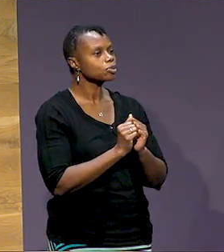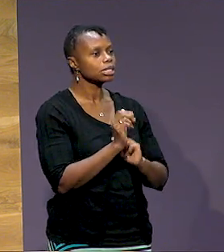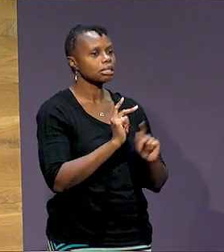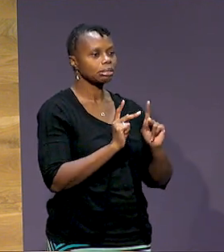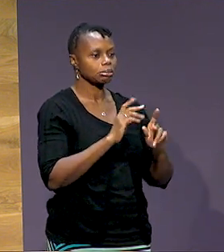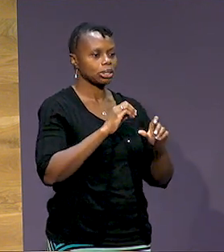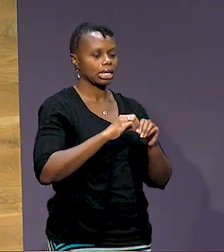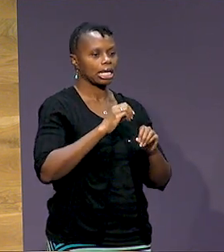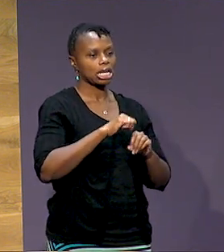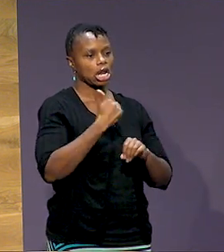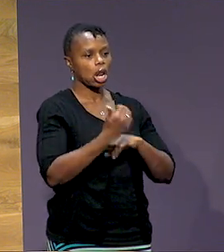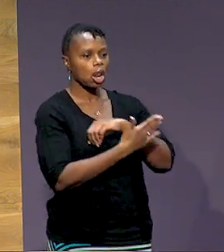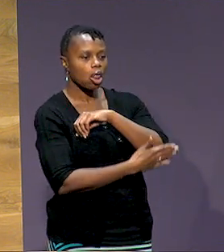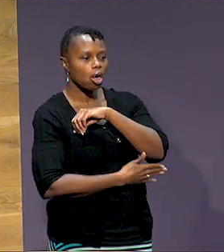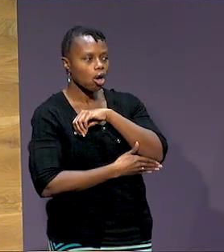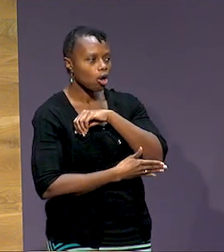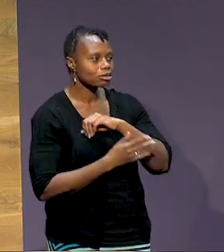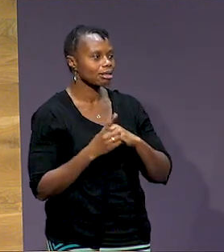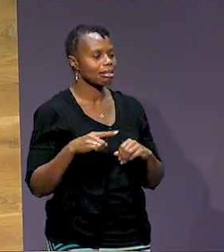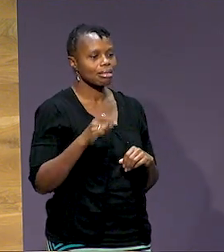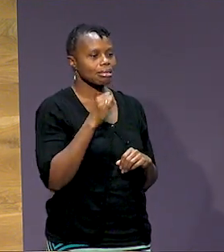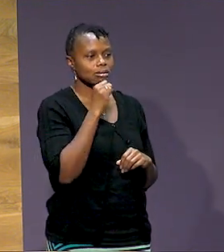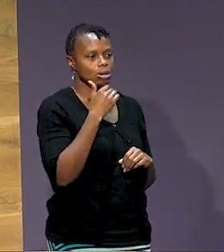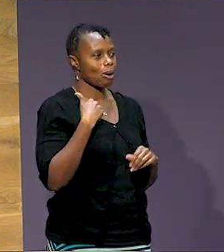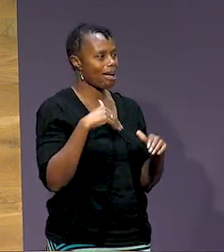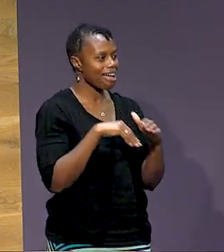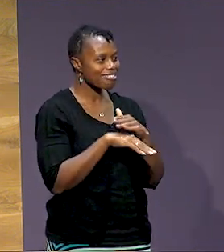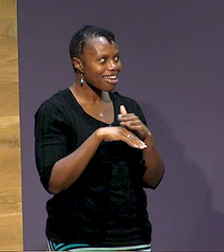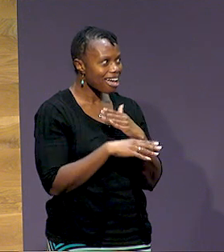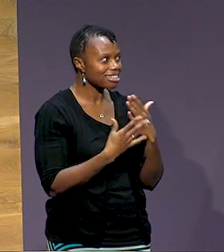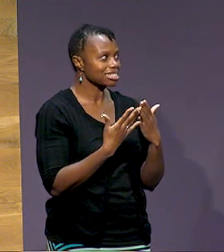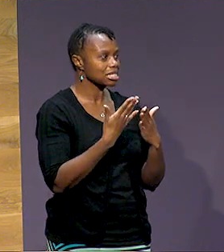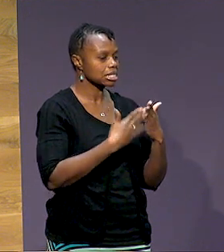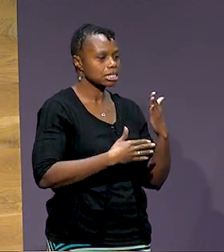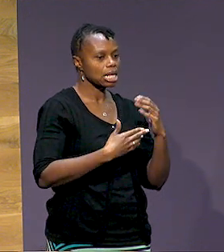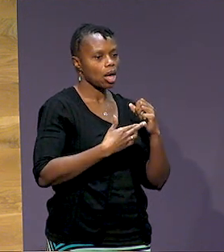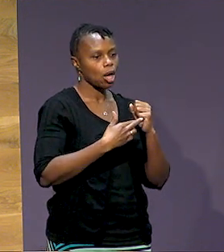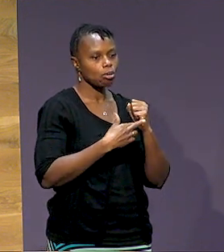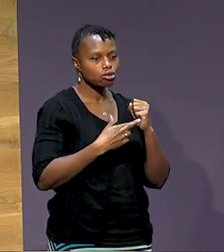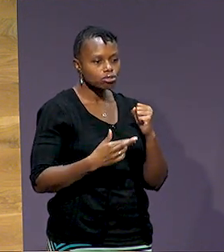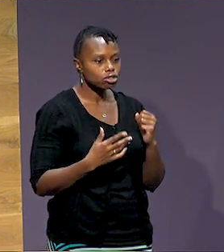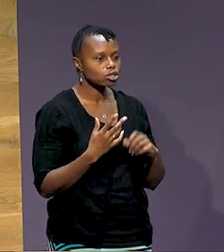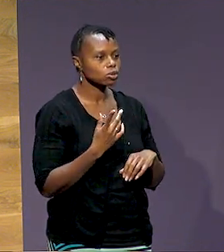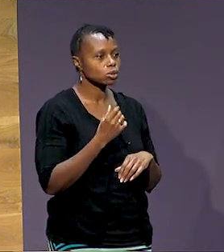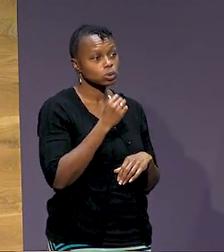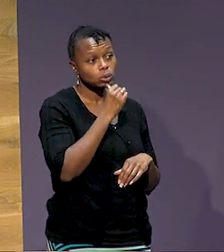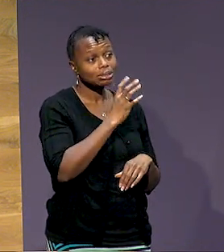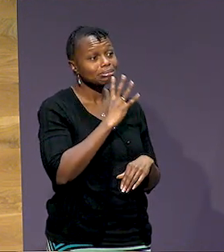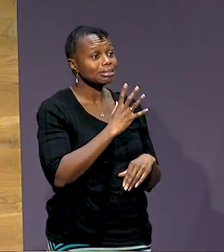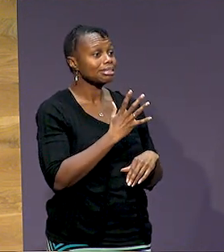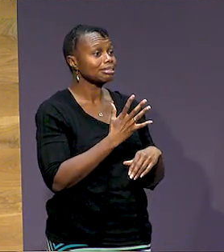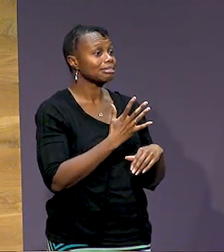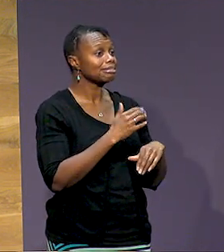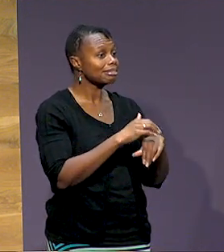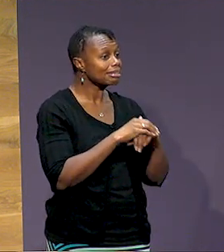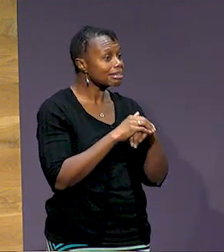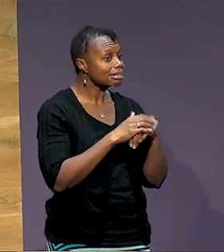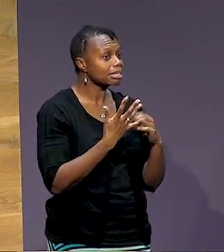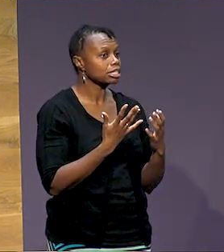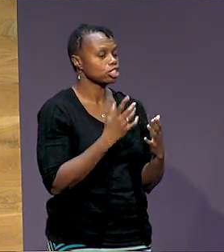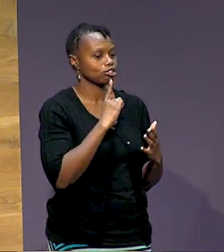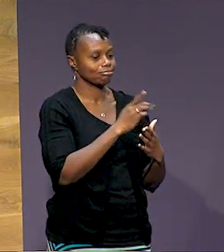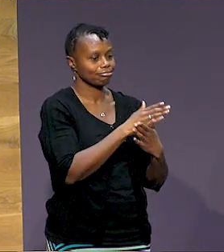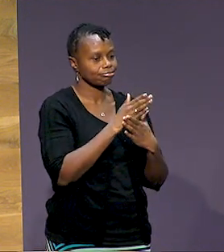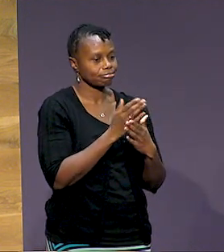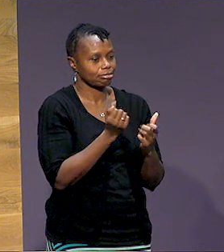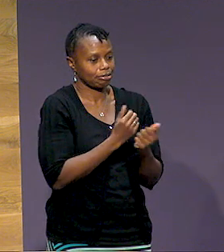and people who don't have access to maybe some of the English resources or who don't speak English, just to share with them the really great things